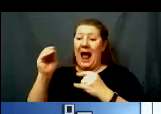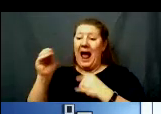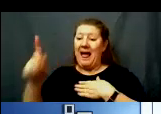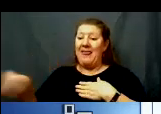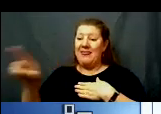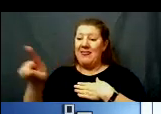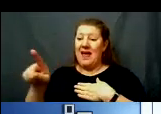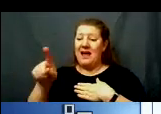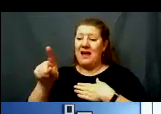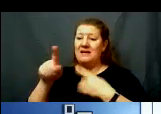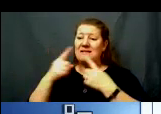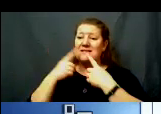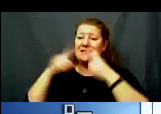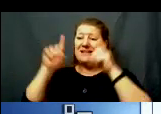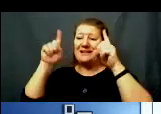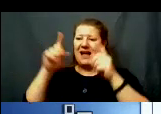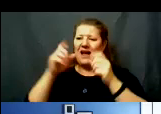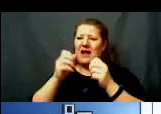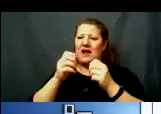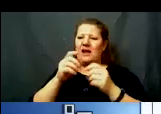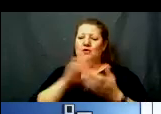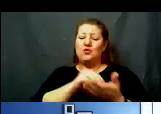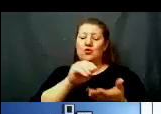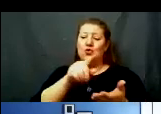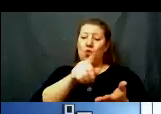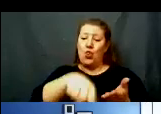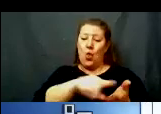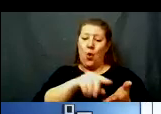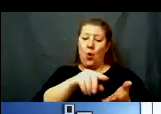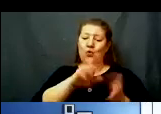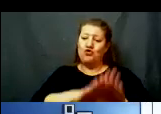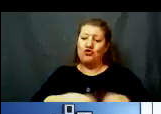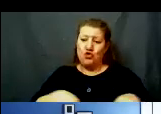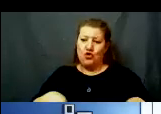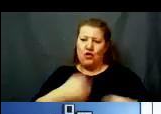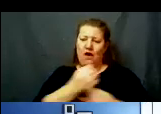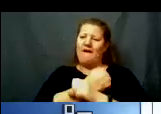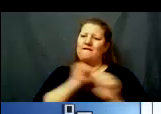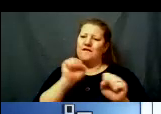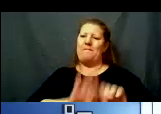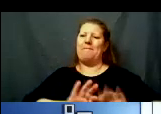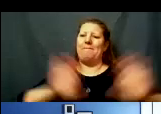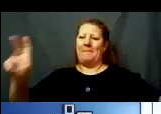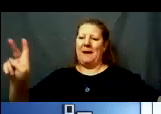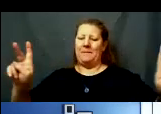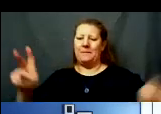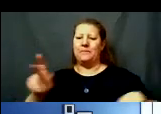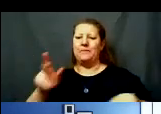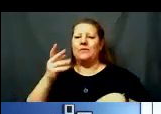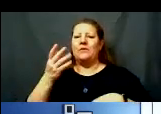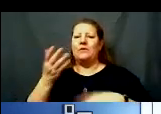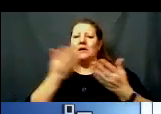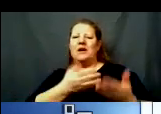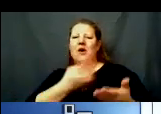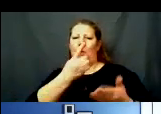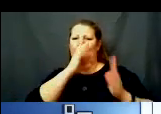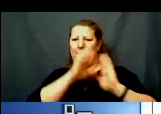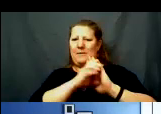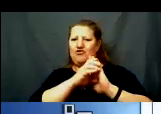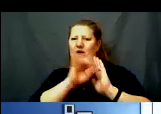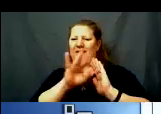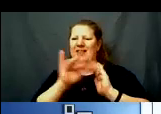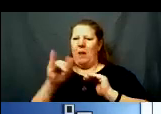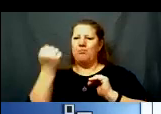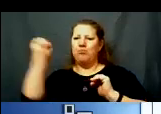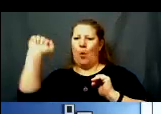those children freed from this facility. So I would just like to argue that, and this is a picture of that